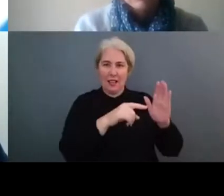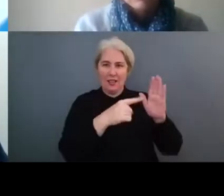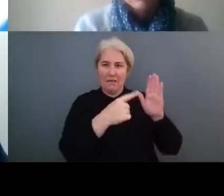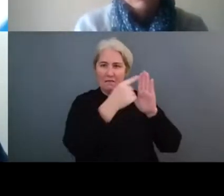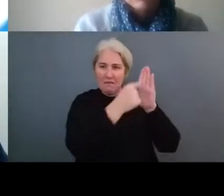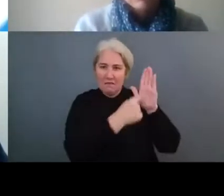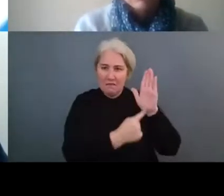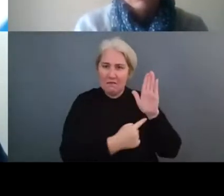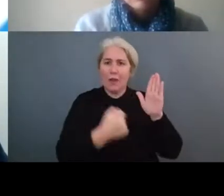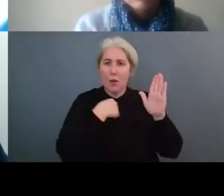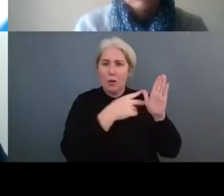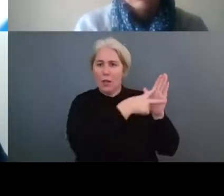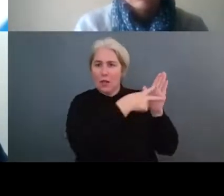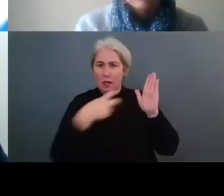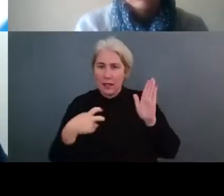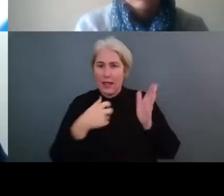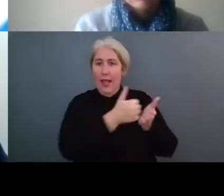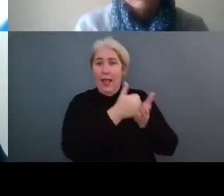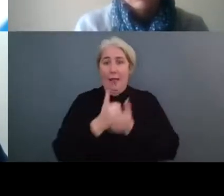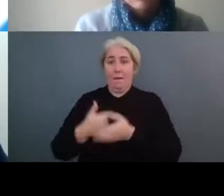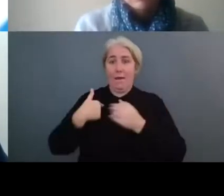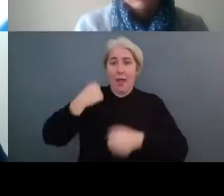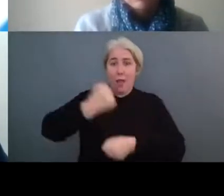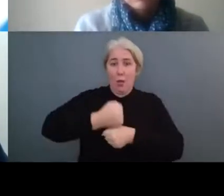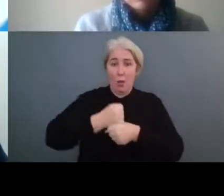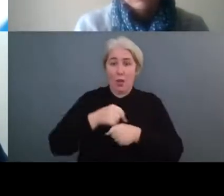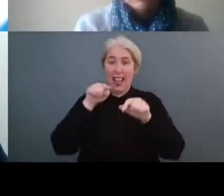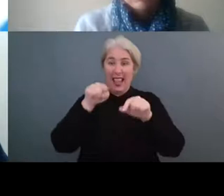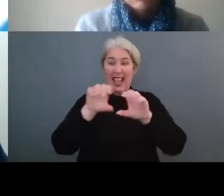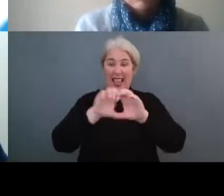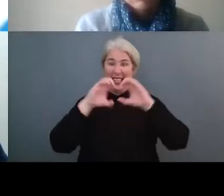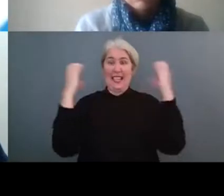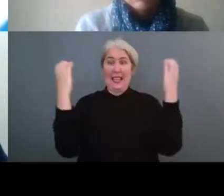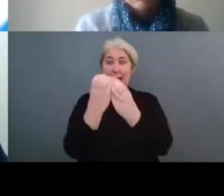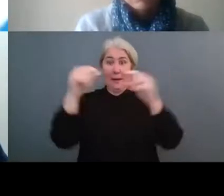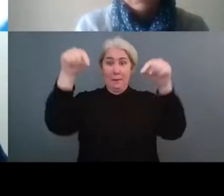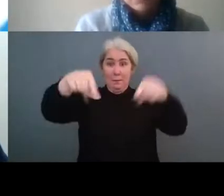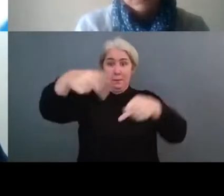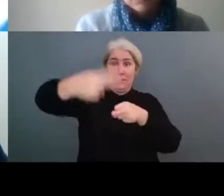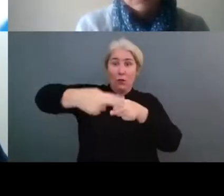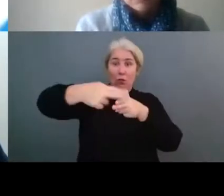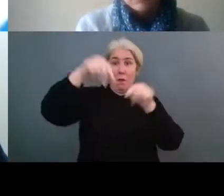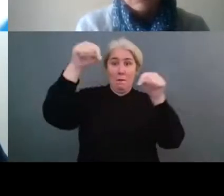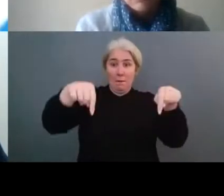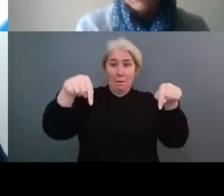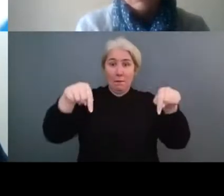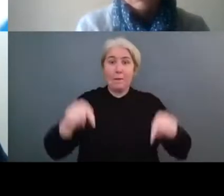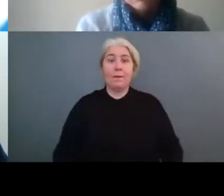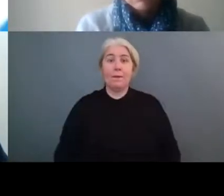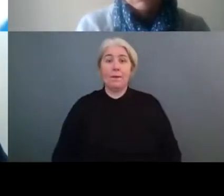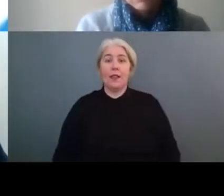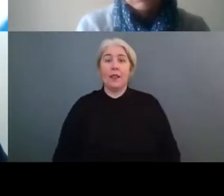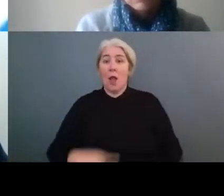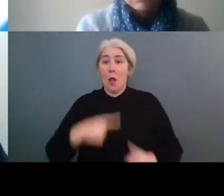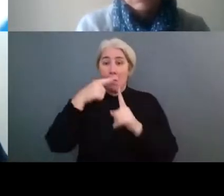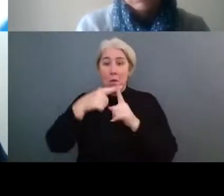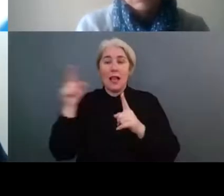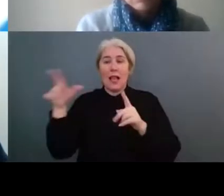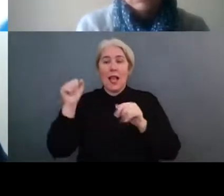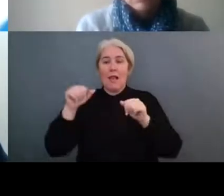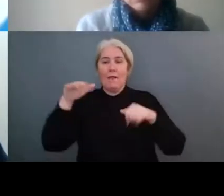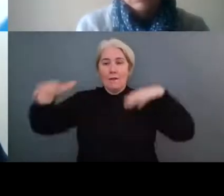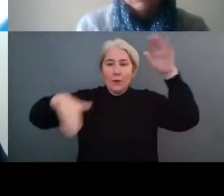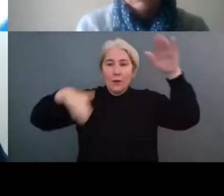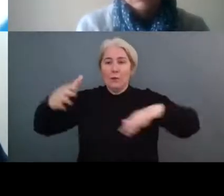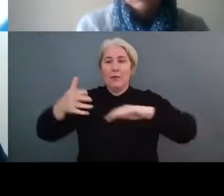Stadio Olimpico, because they include in the stadium, in the park, even the organization for swimming World Cup or